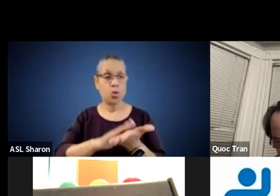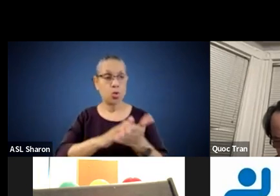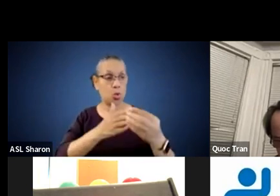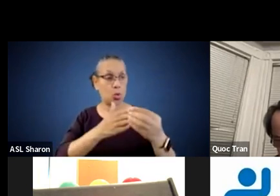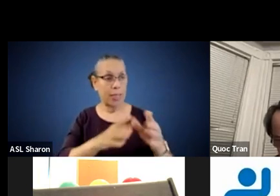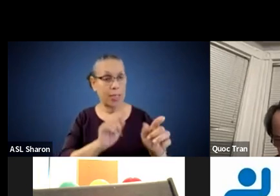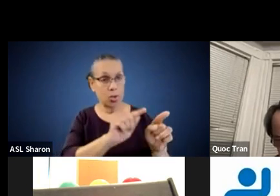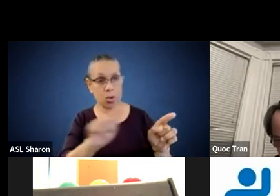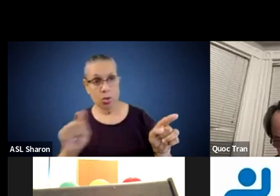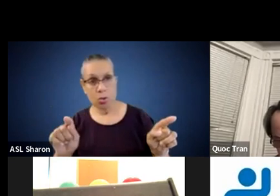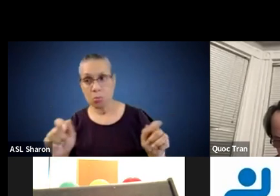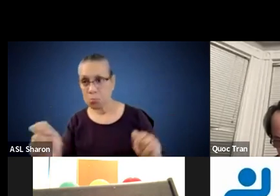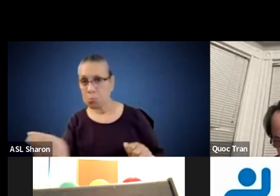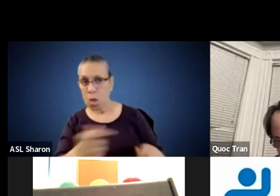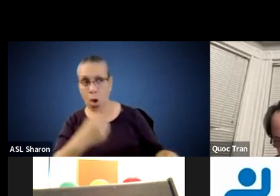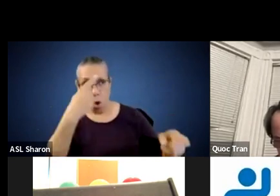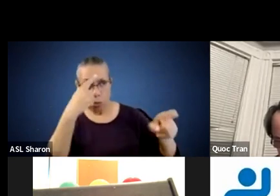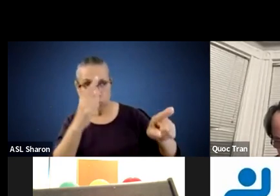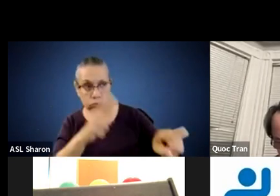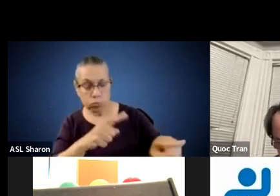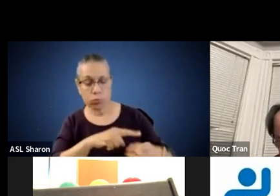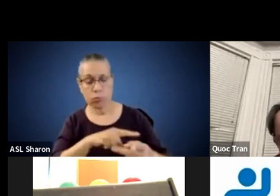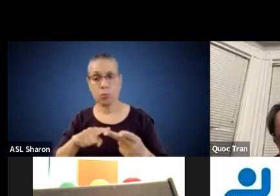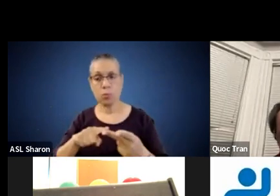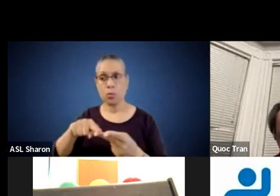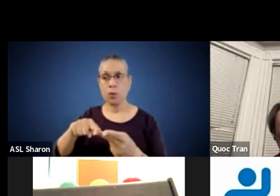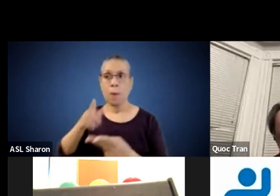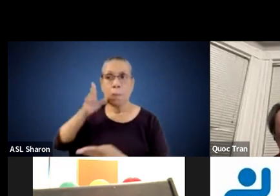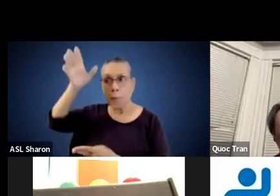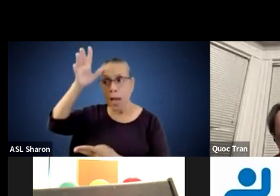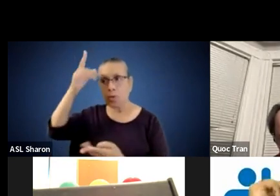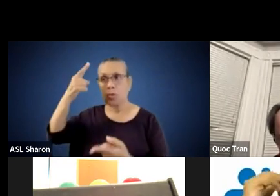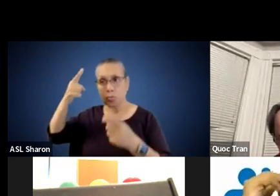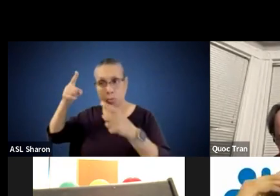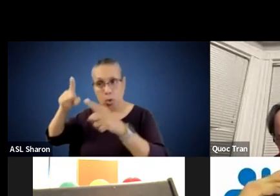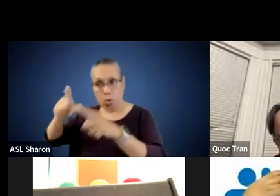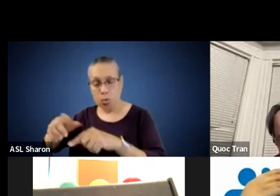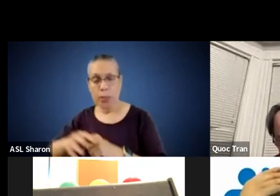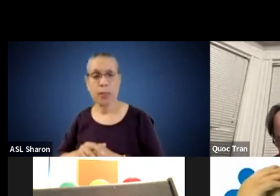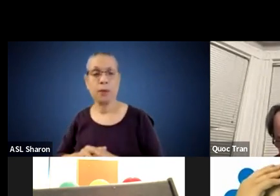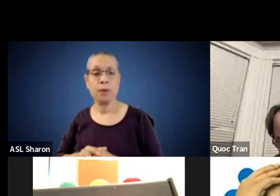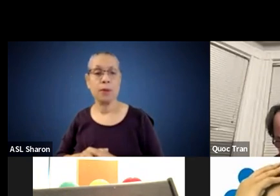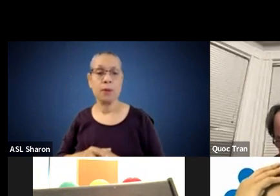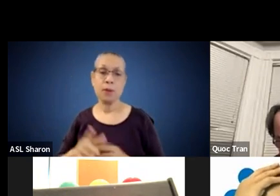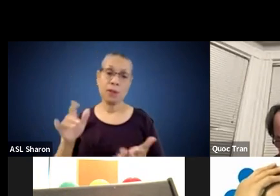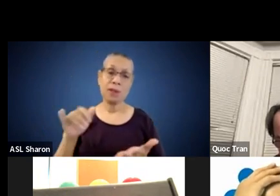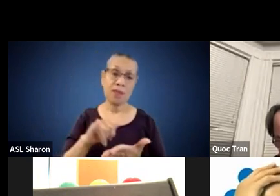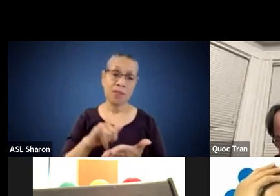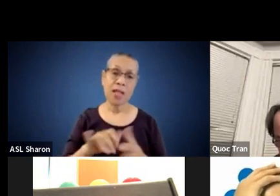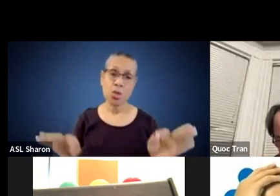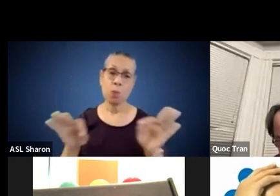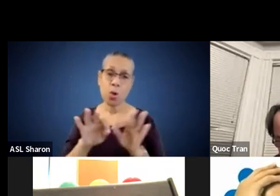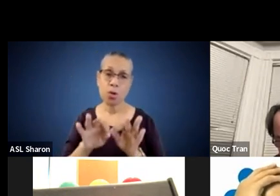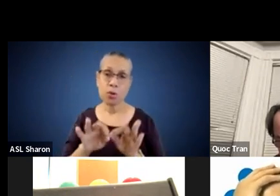talked to have supported this budget the parents that I've talked to are supportive of this budget and that is very important to